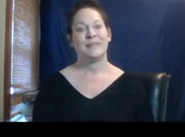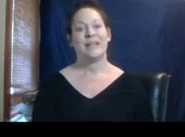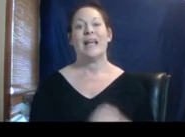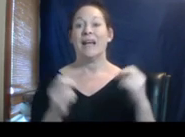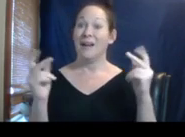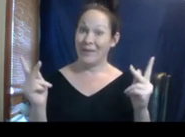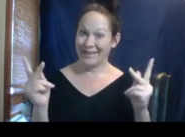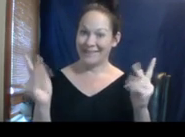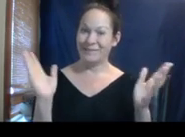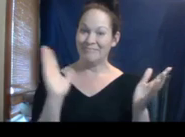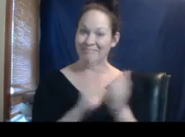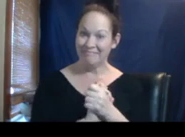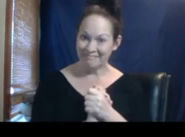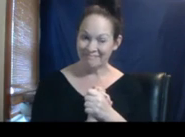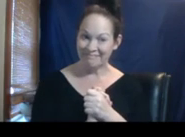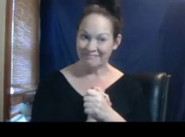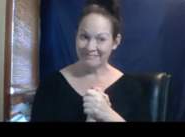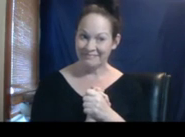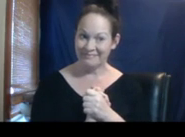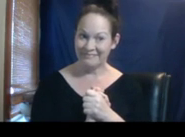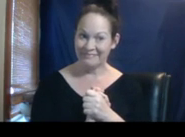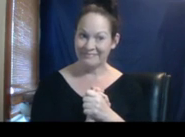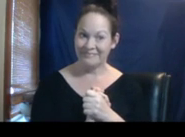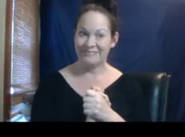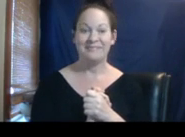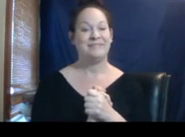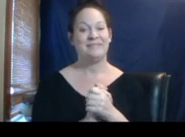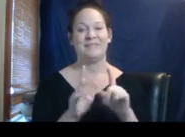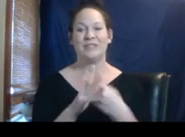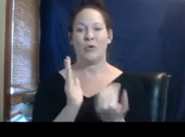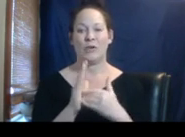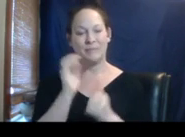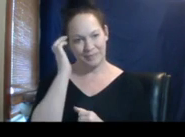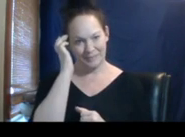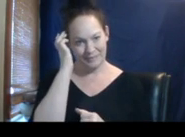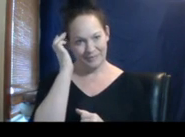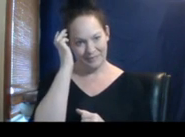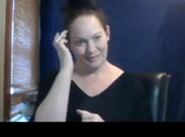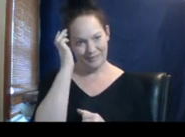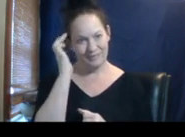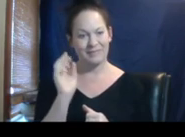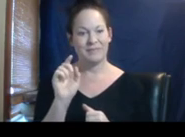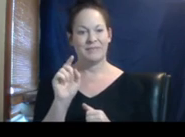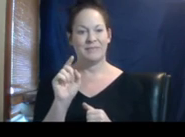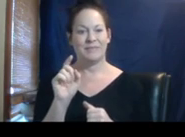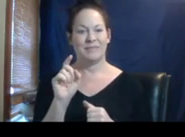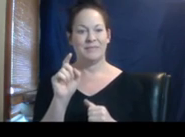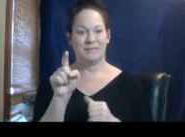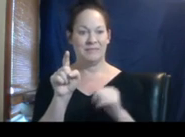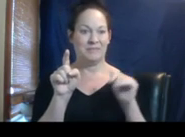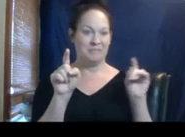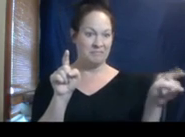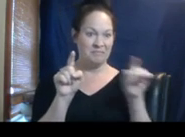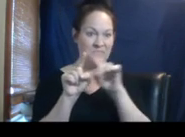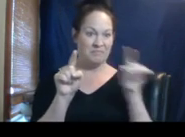Alright, so I was right with my leading term that I needed a negative x cubed. When I did this first multiplication, this should be negative